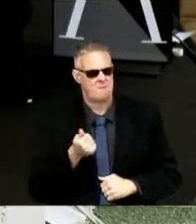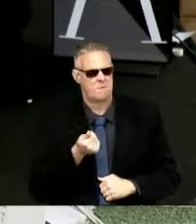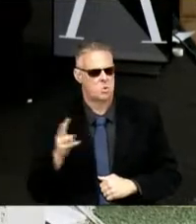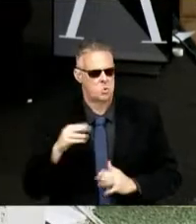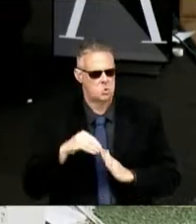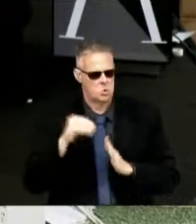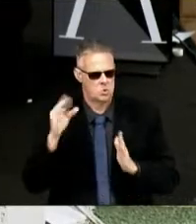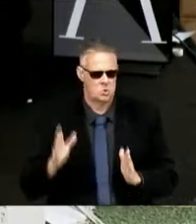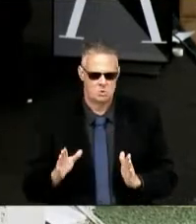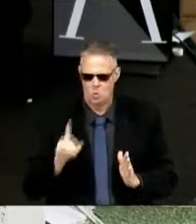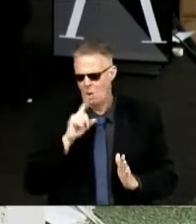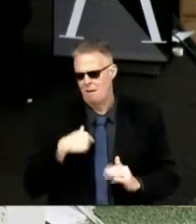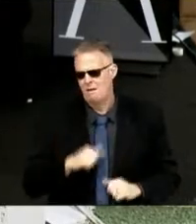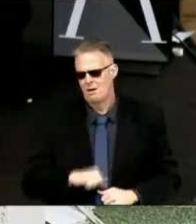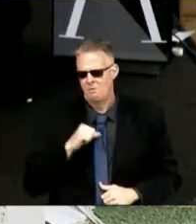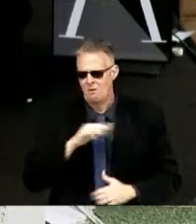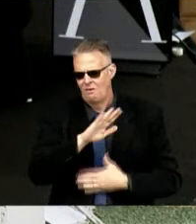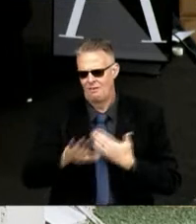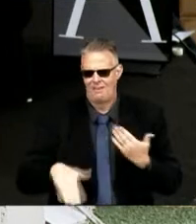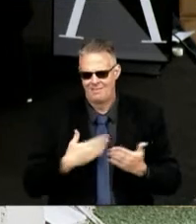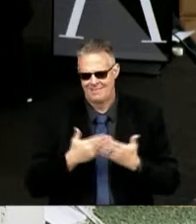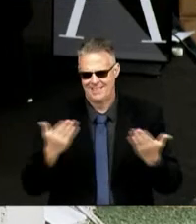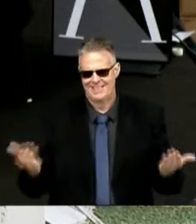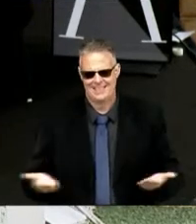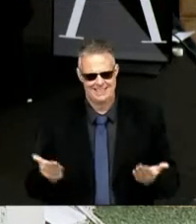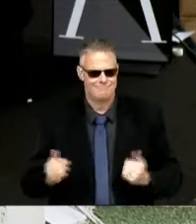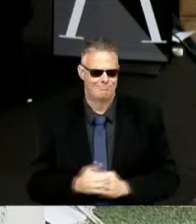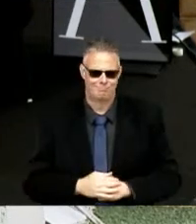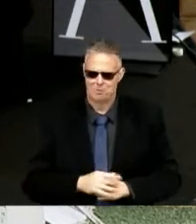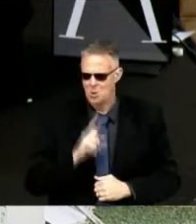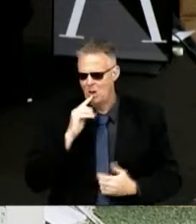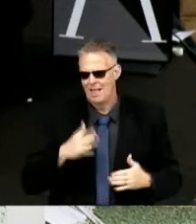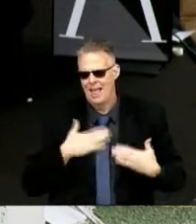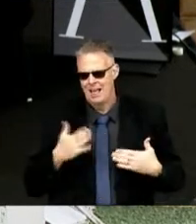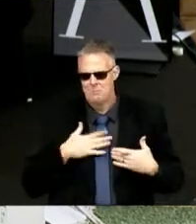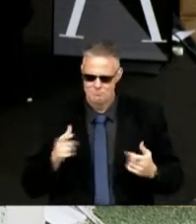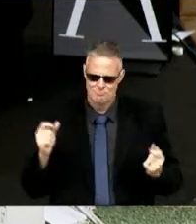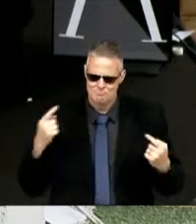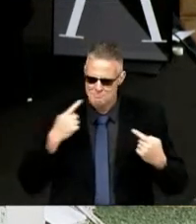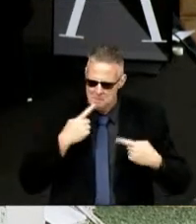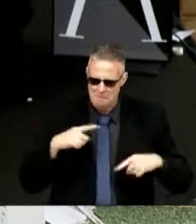but I'm really proud of everybody here. I'm so happy you made it.